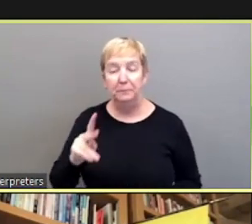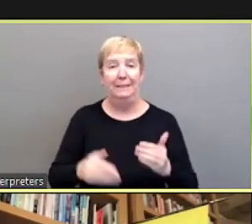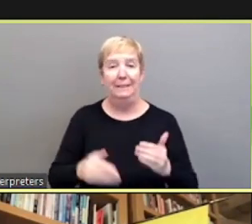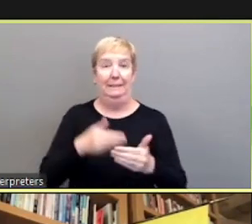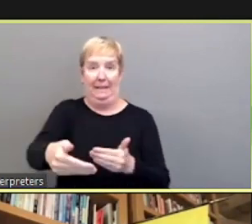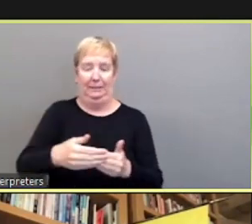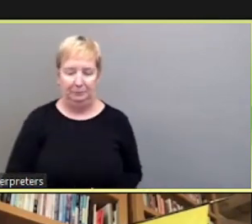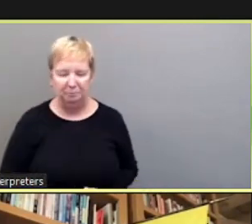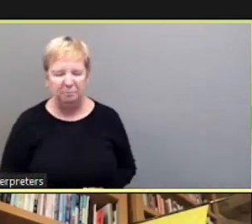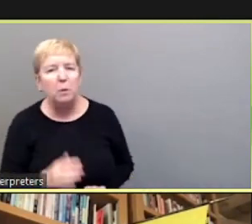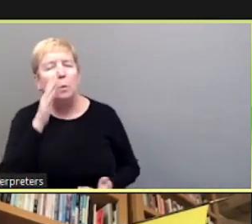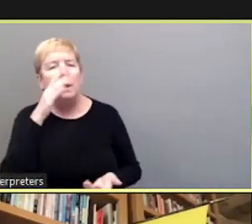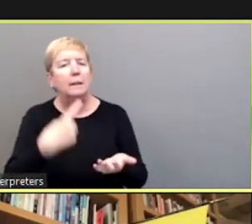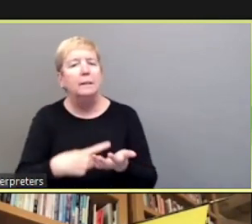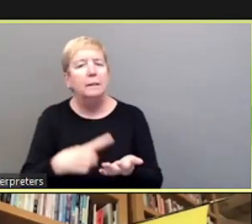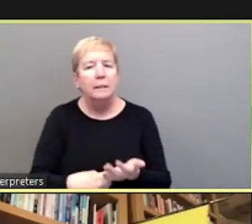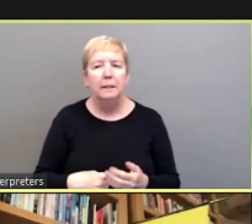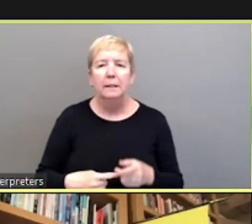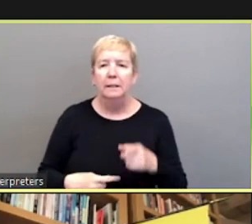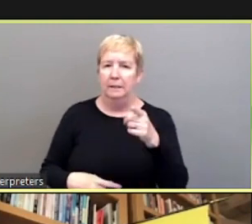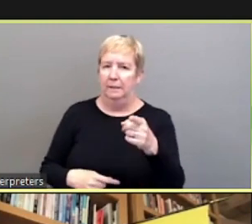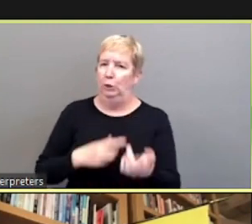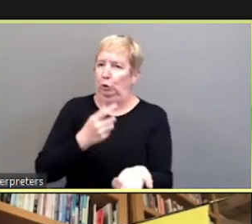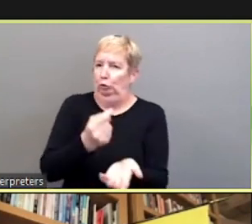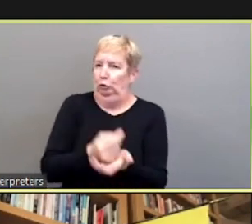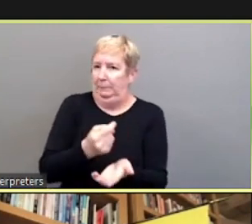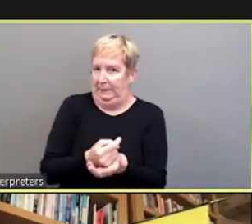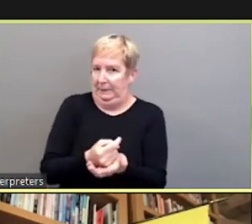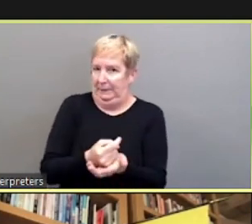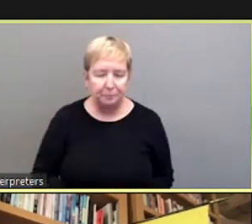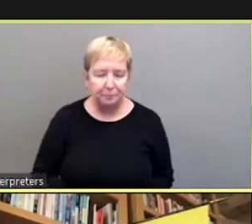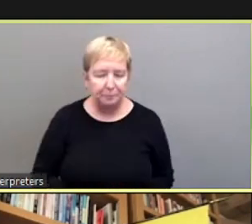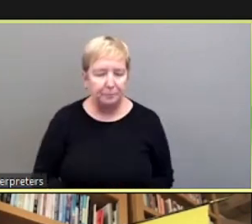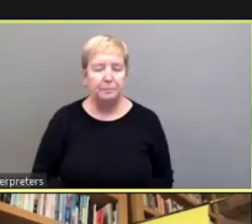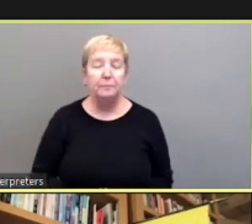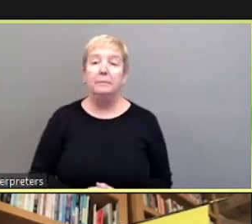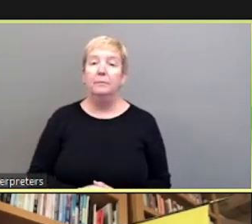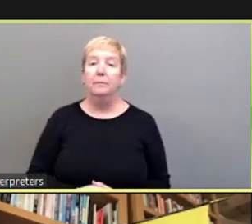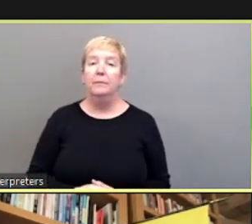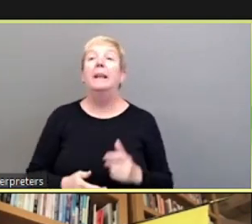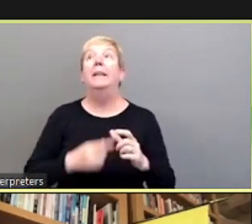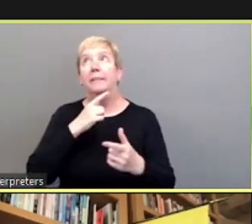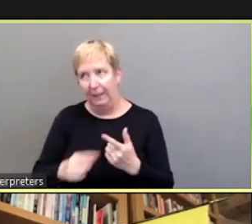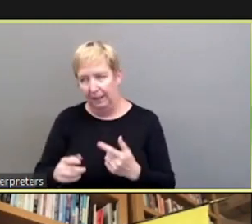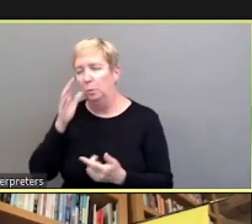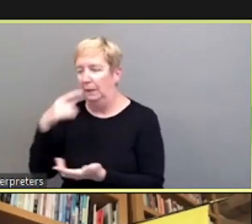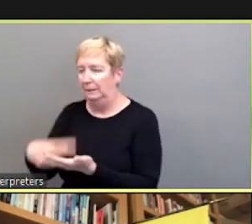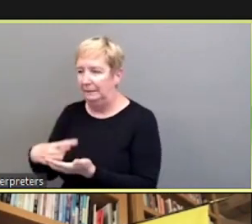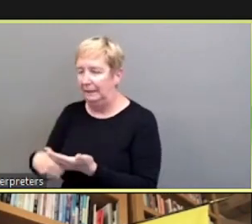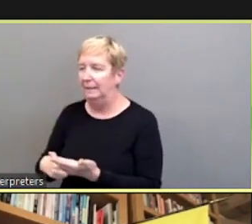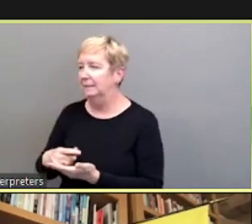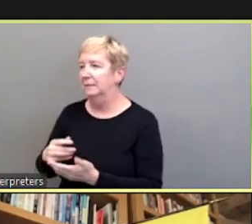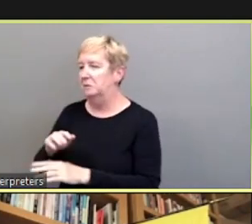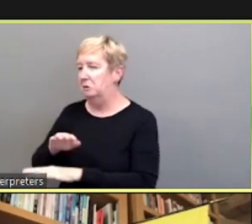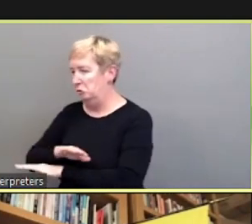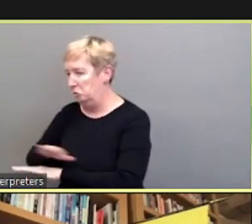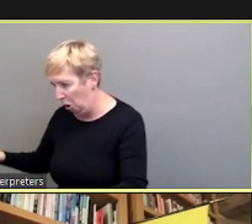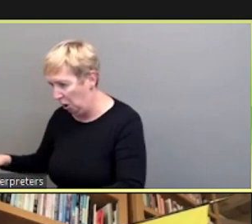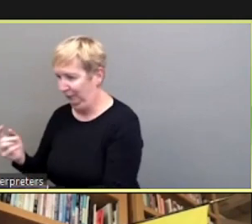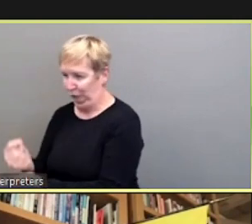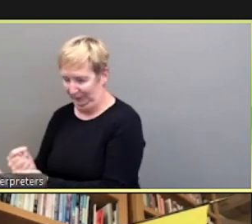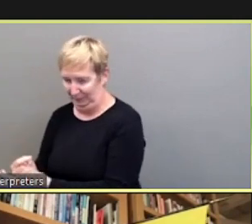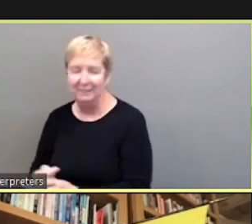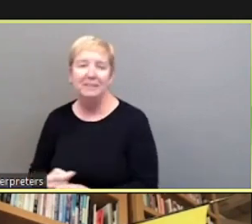I want to talk about one slide here about treatments, and then 2 slides later about non-treatments. And so we're doing well with